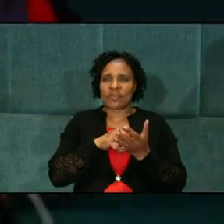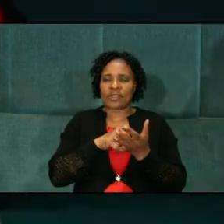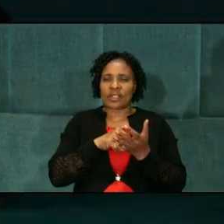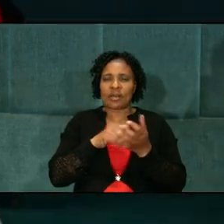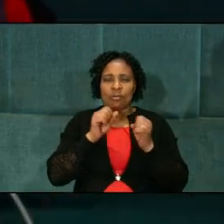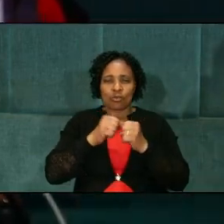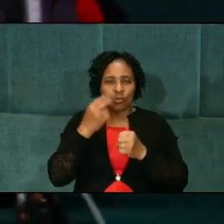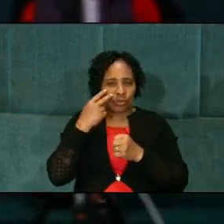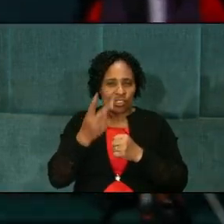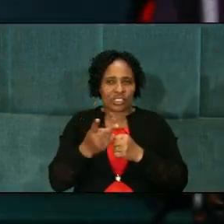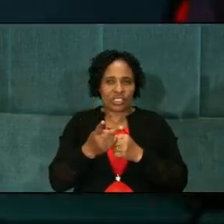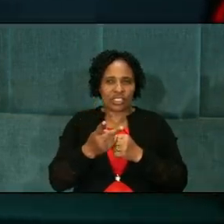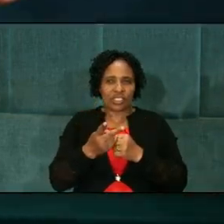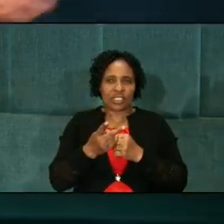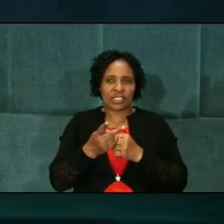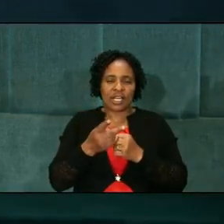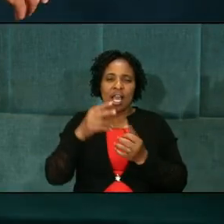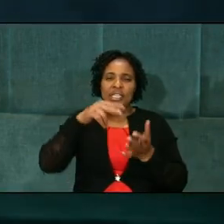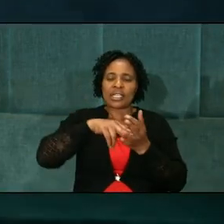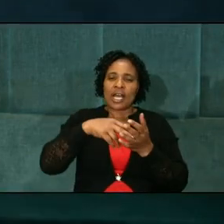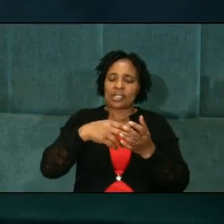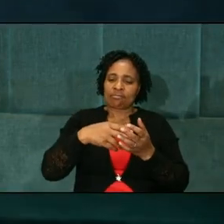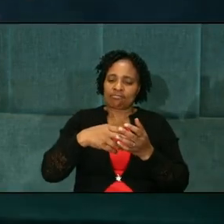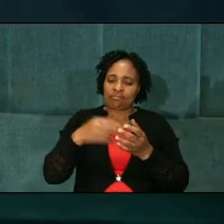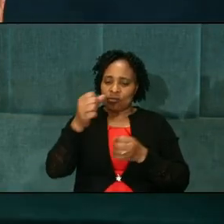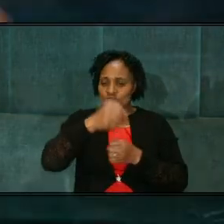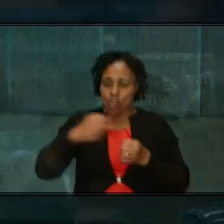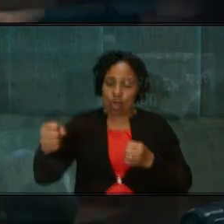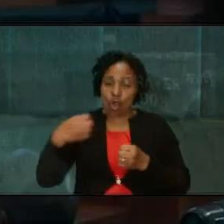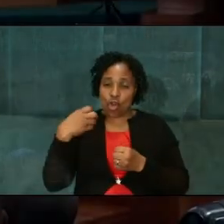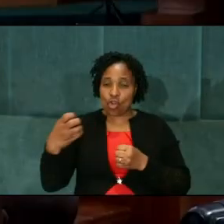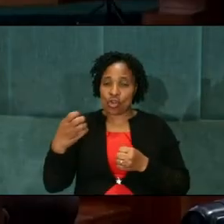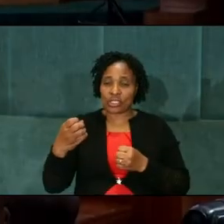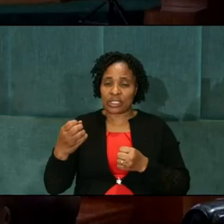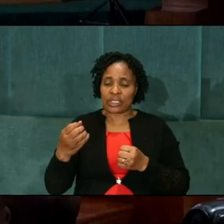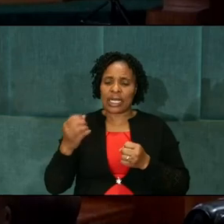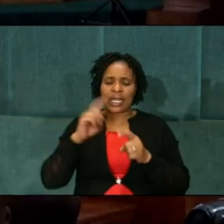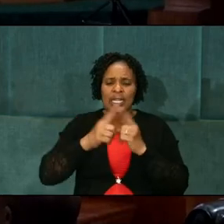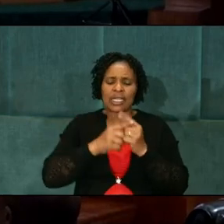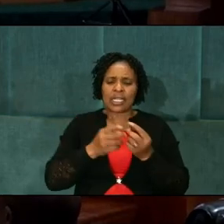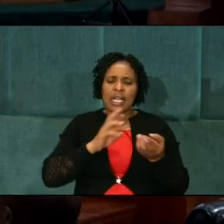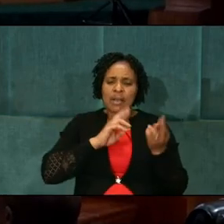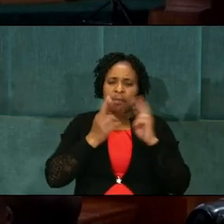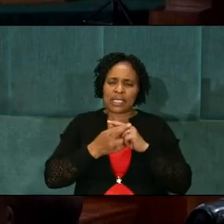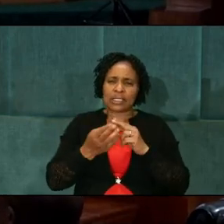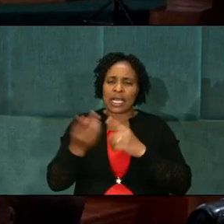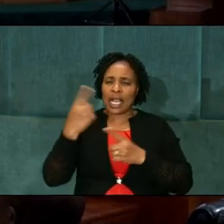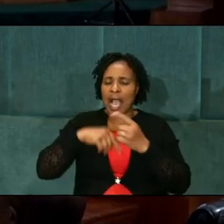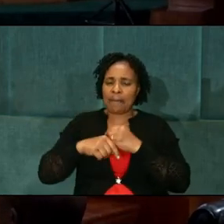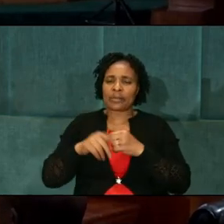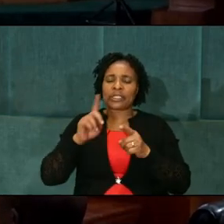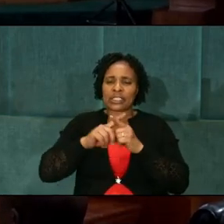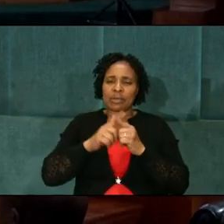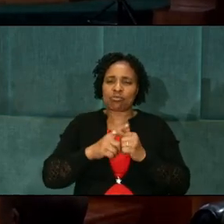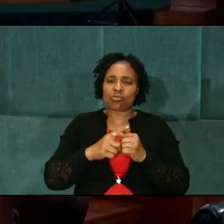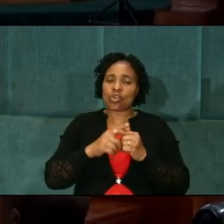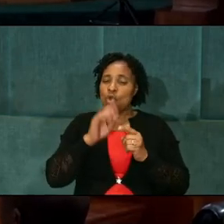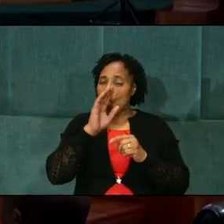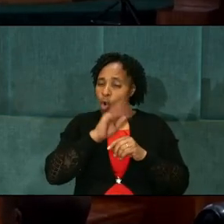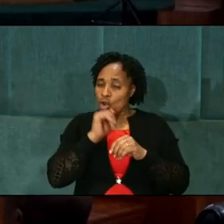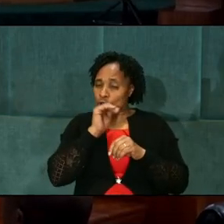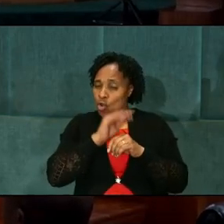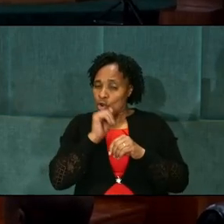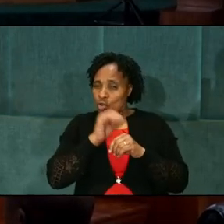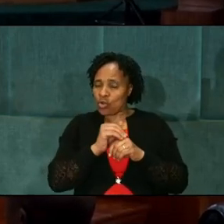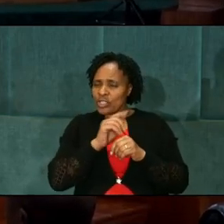We just talked about it. Behold, I stand at the door and knock. Repent and come, and I will sup with you. That's the appeal. Question